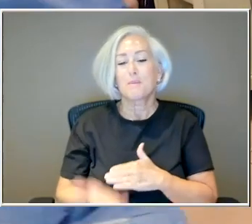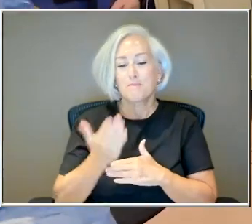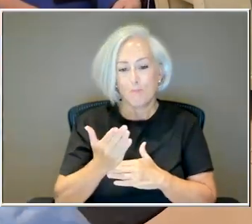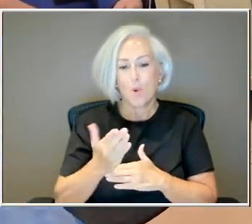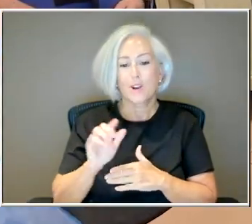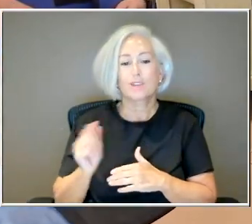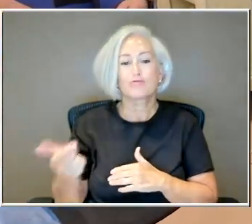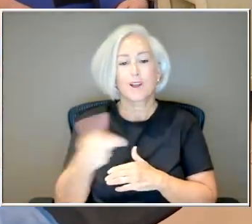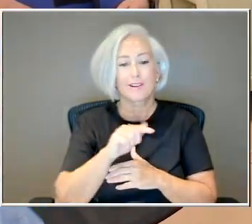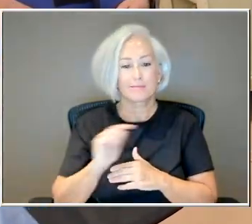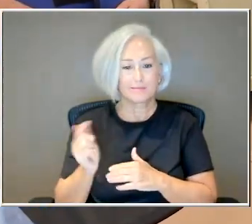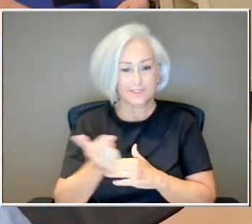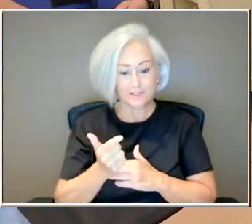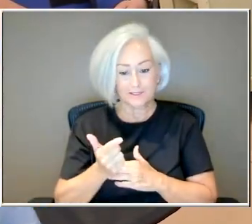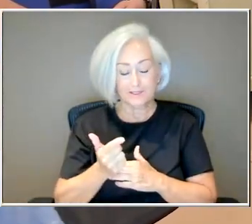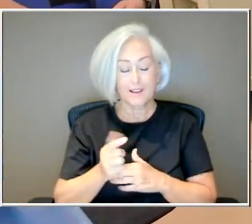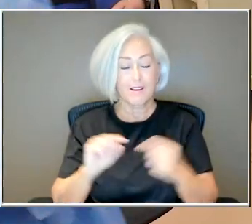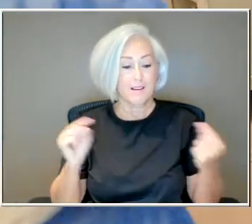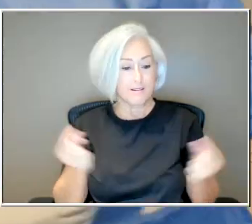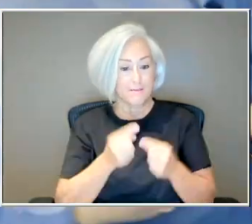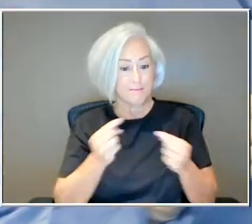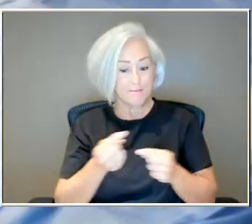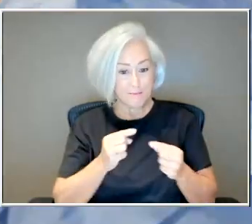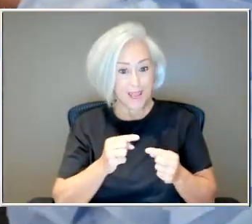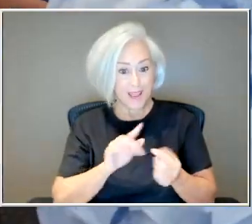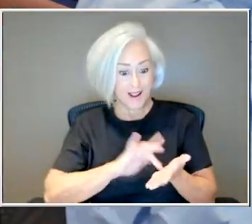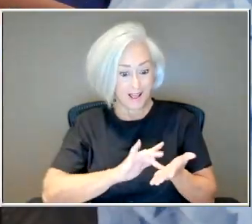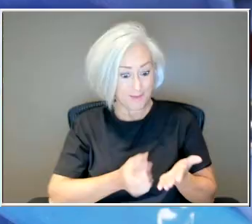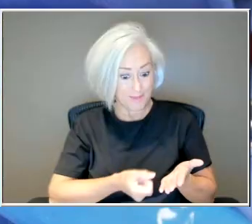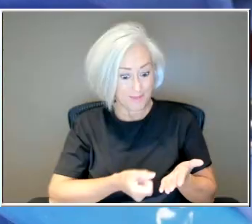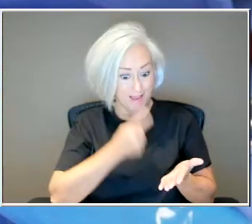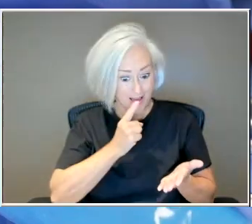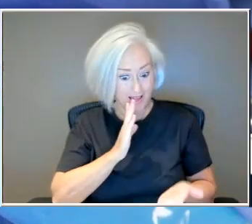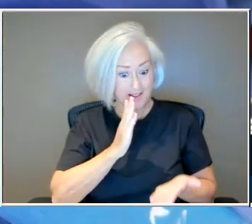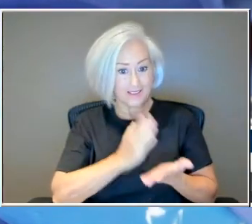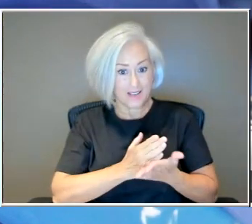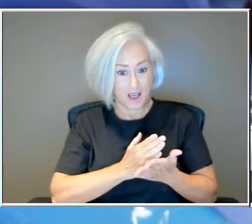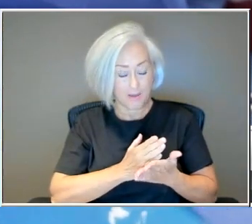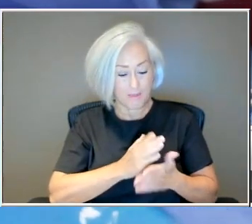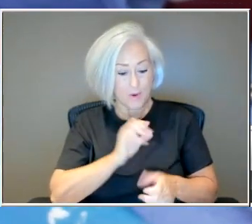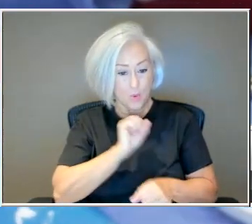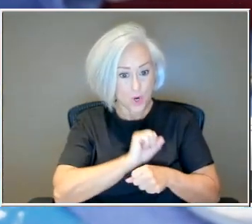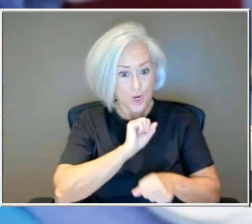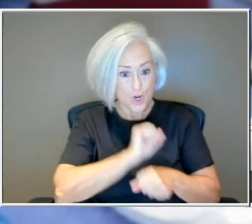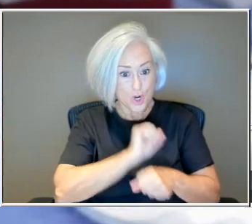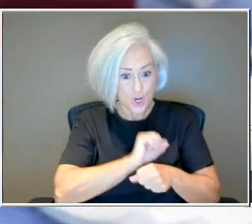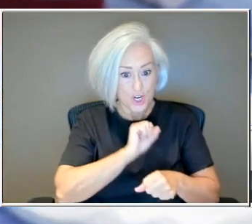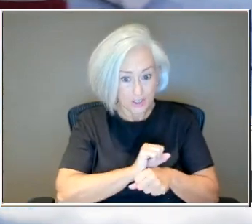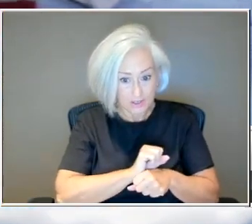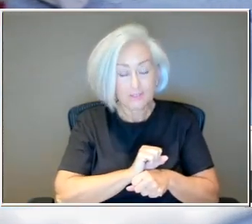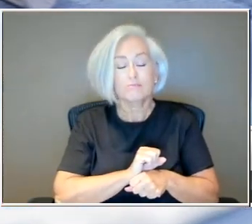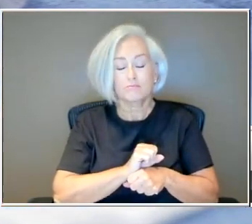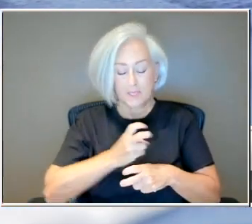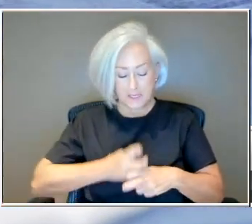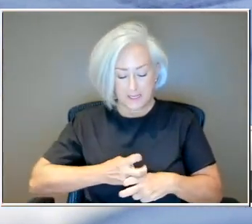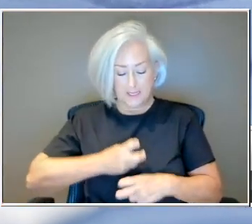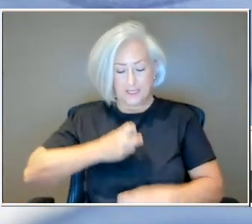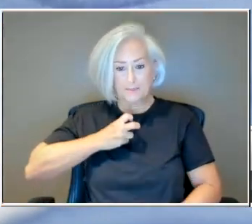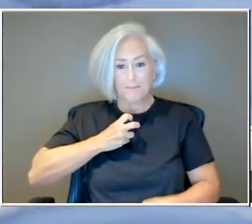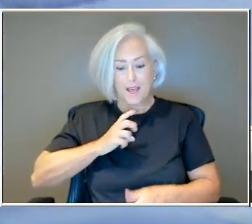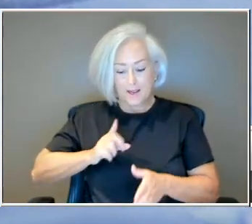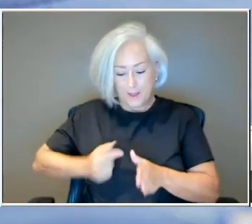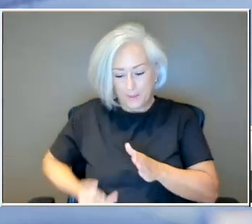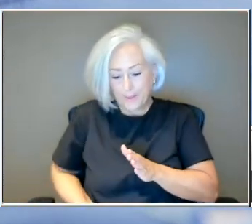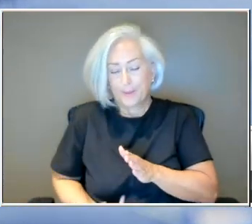stop working, spinal cord stimulators can help patients with chronic pain. Doctors here at the health system are not just providing this